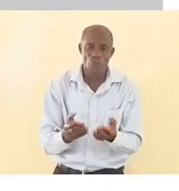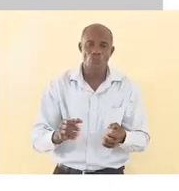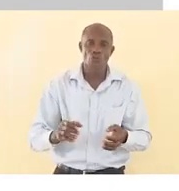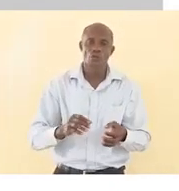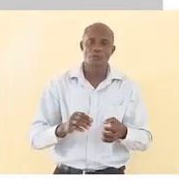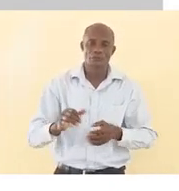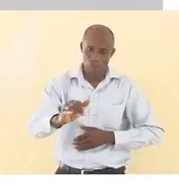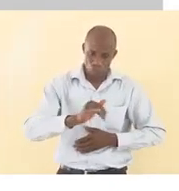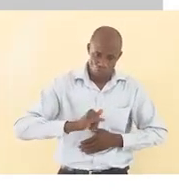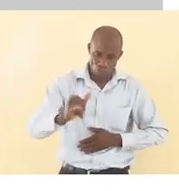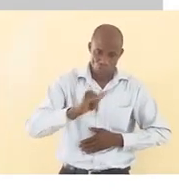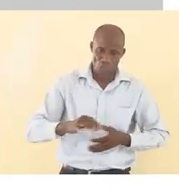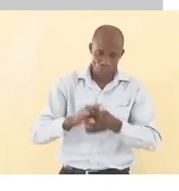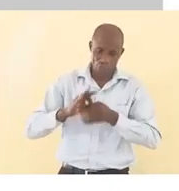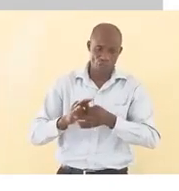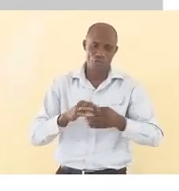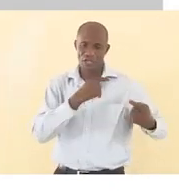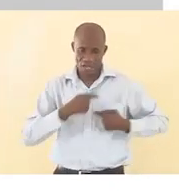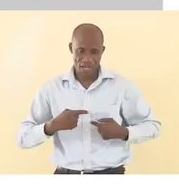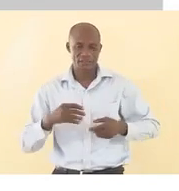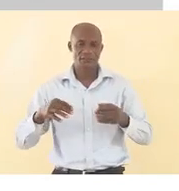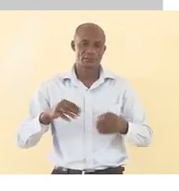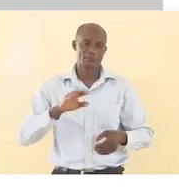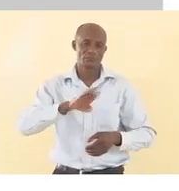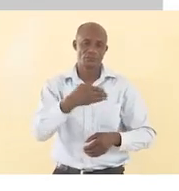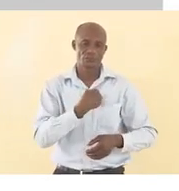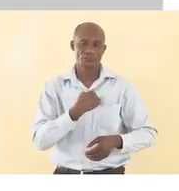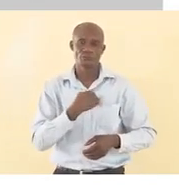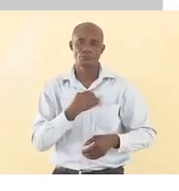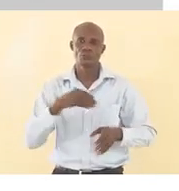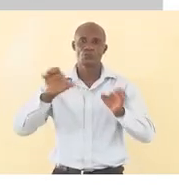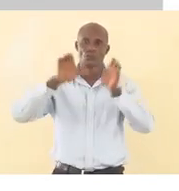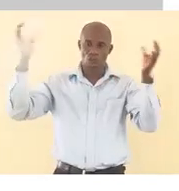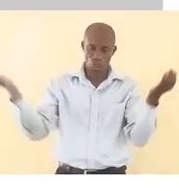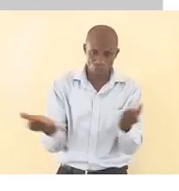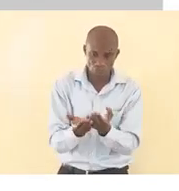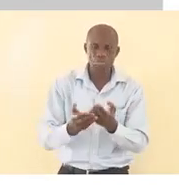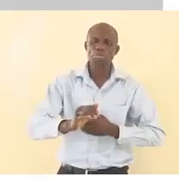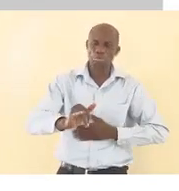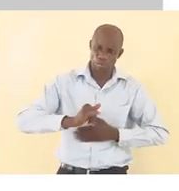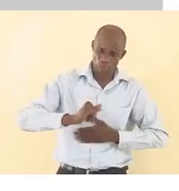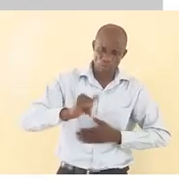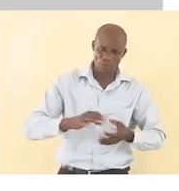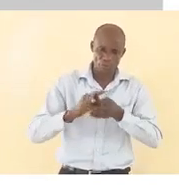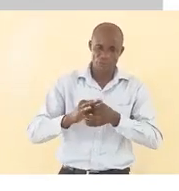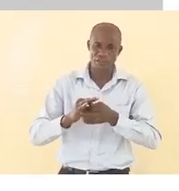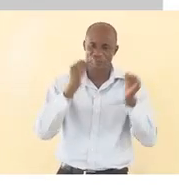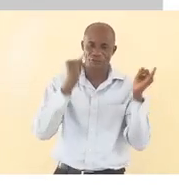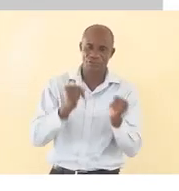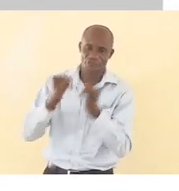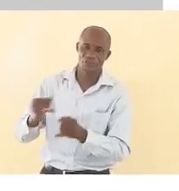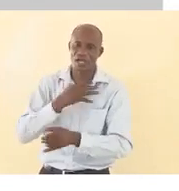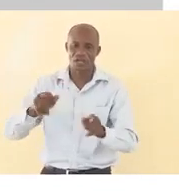and soul. We are a community. What does community mean? Common unity of individuals and groups. We are a fellowship,